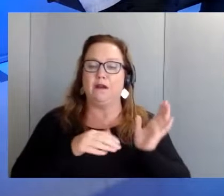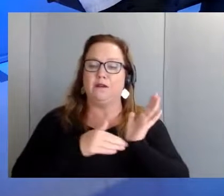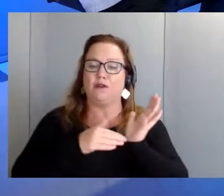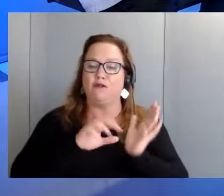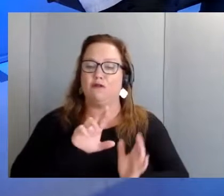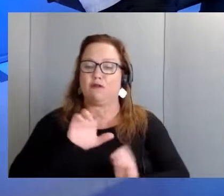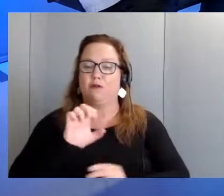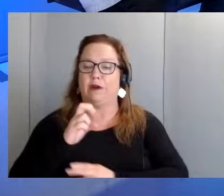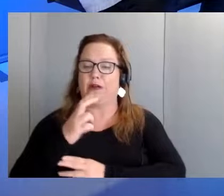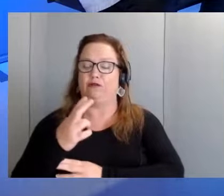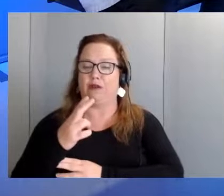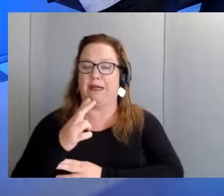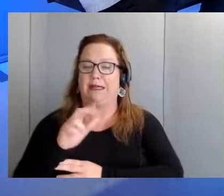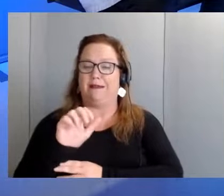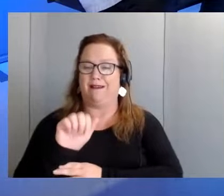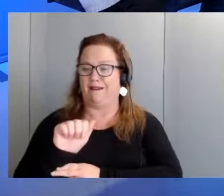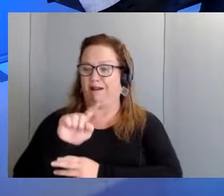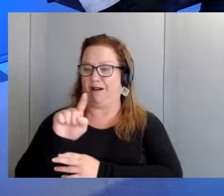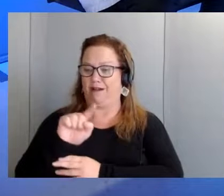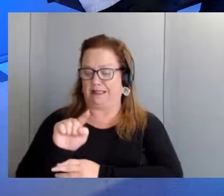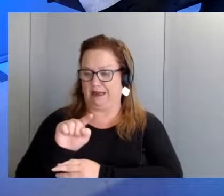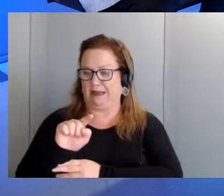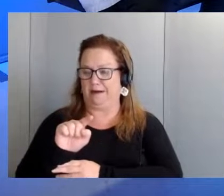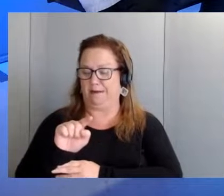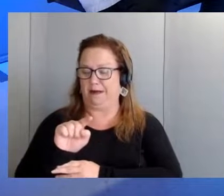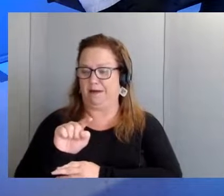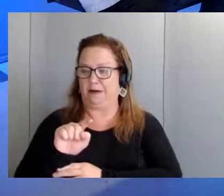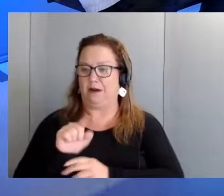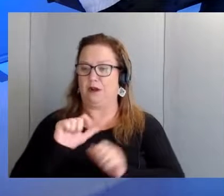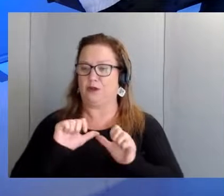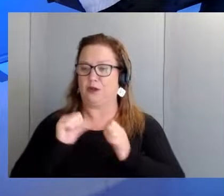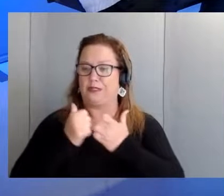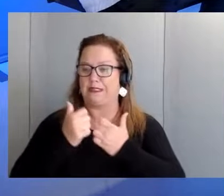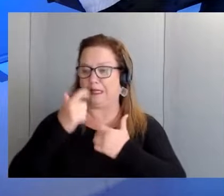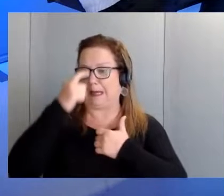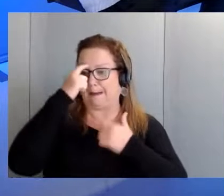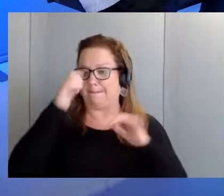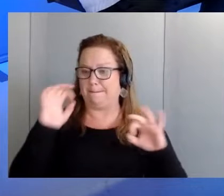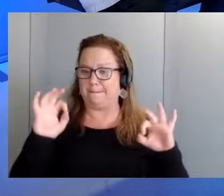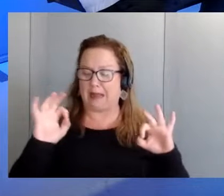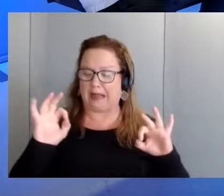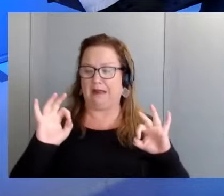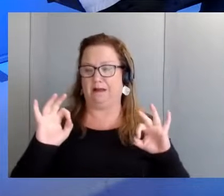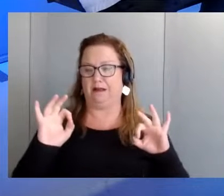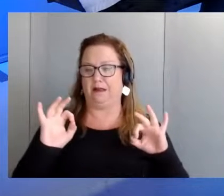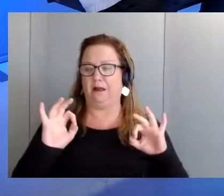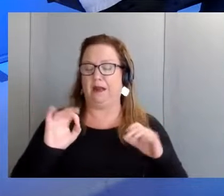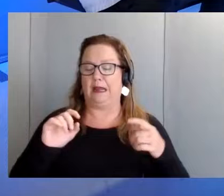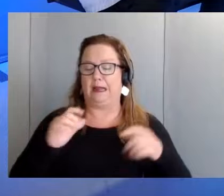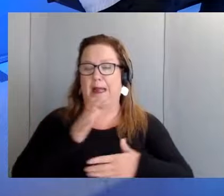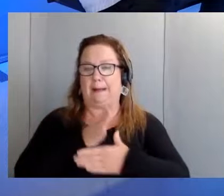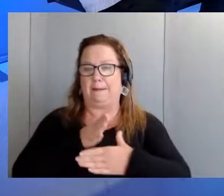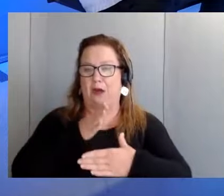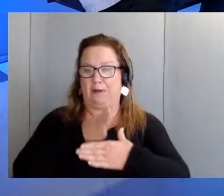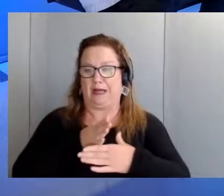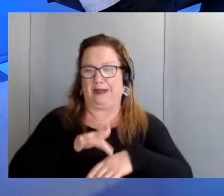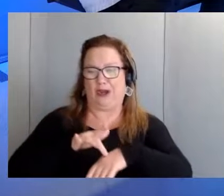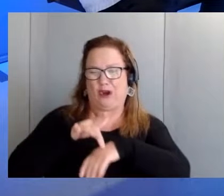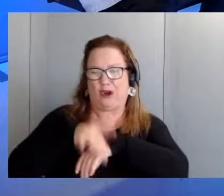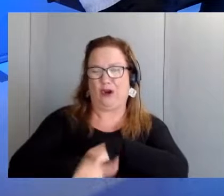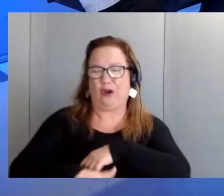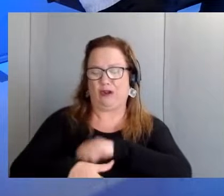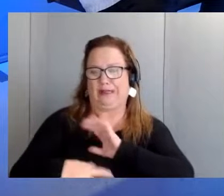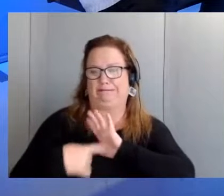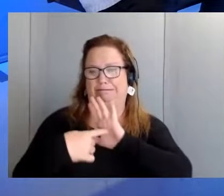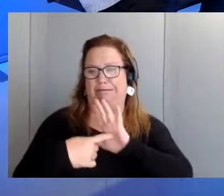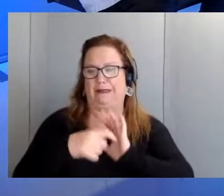Alzheimer's Association says that mild cognitive impairment can be an early state of Alzheimer's disease. They also write that 50%